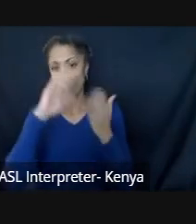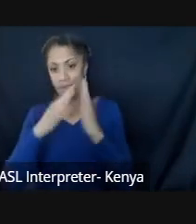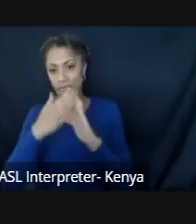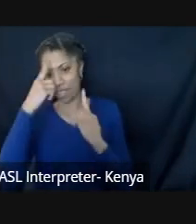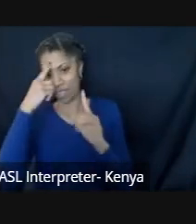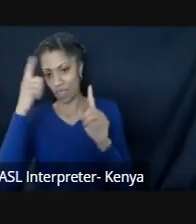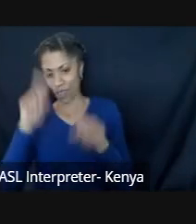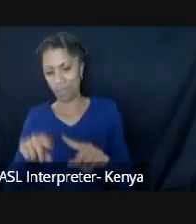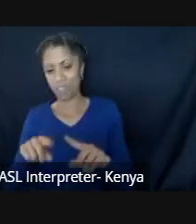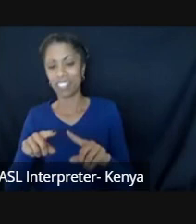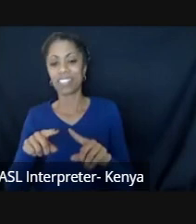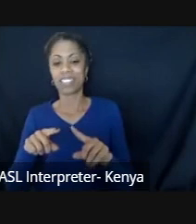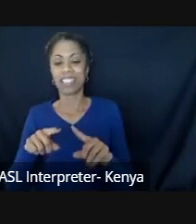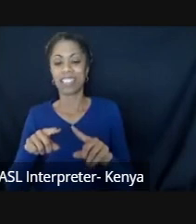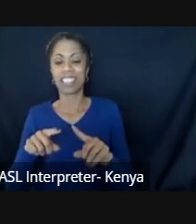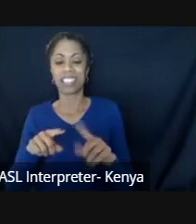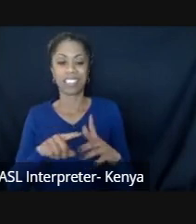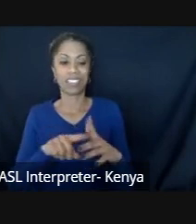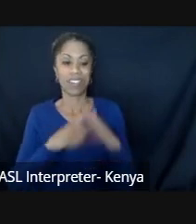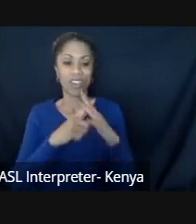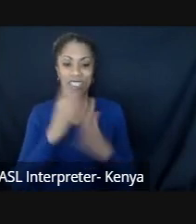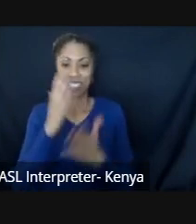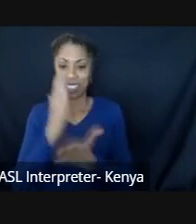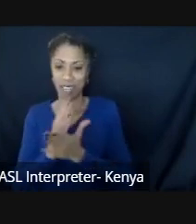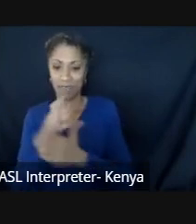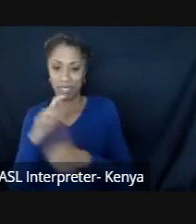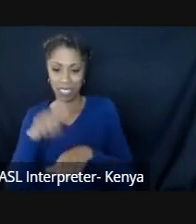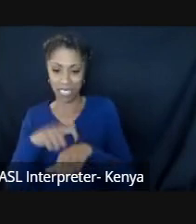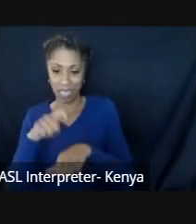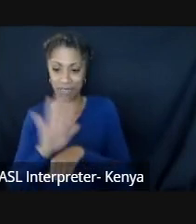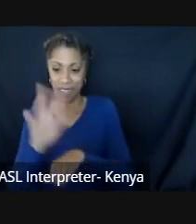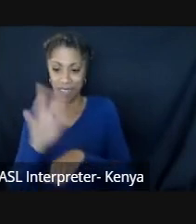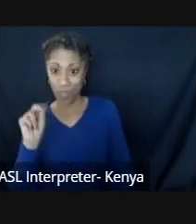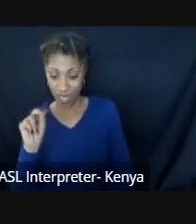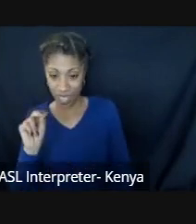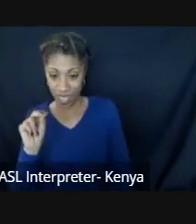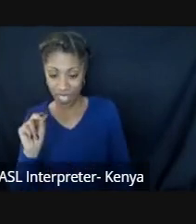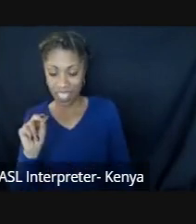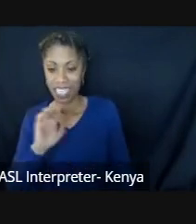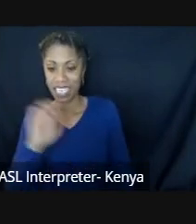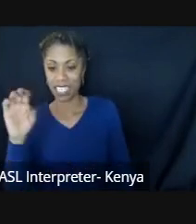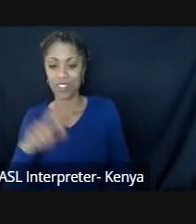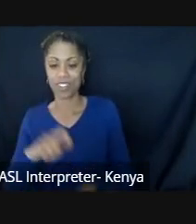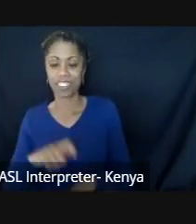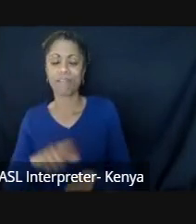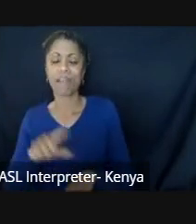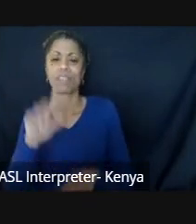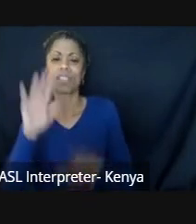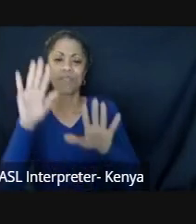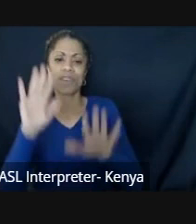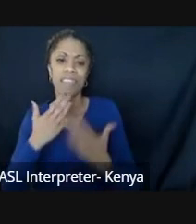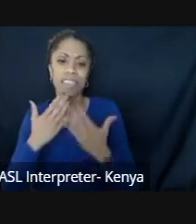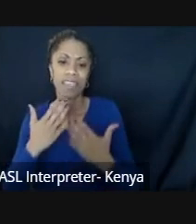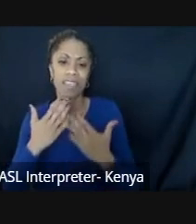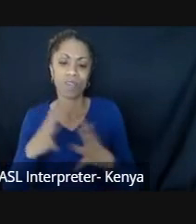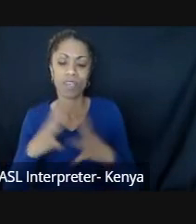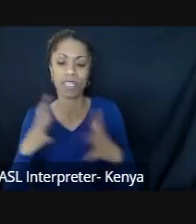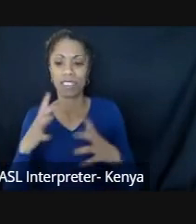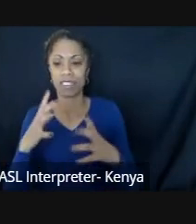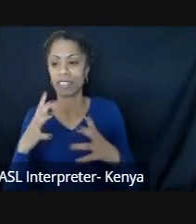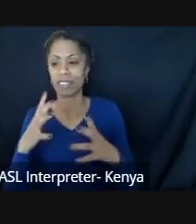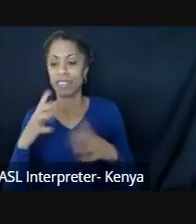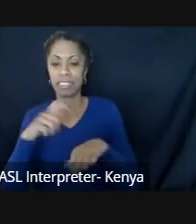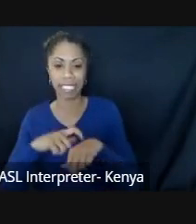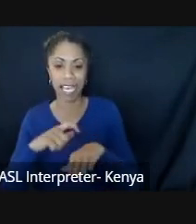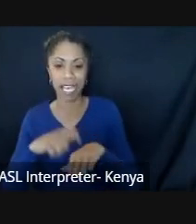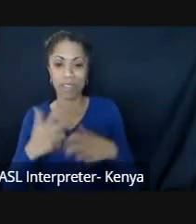on time. It is 5:30 Eastern, and I'm really grateful for all of the input this group has already given to both